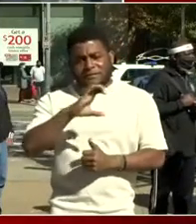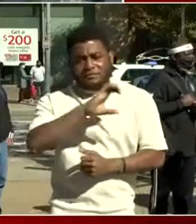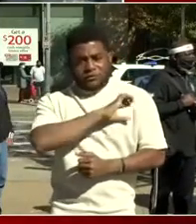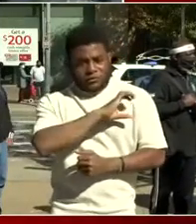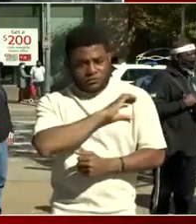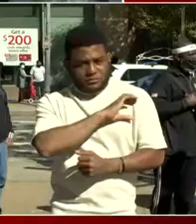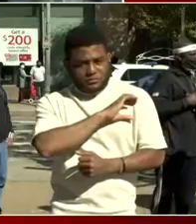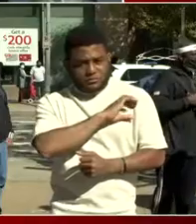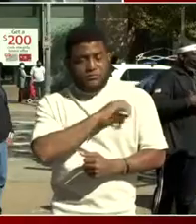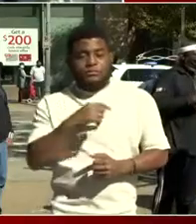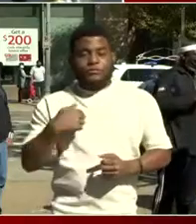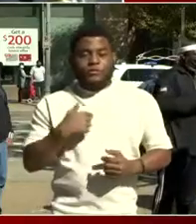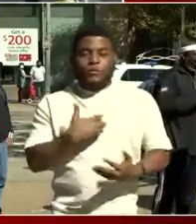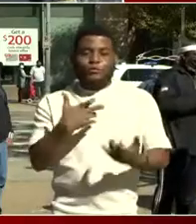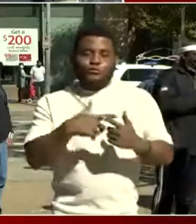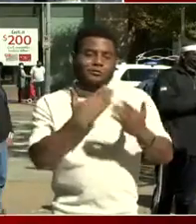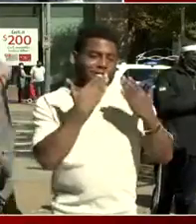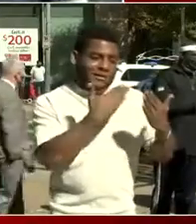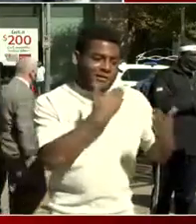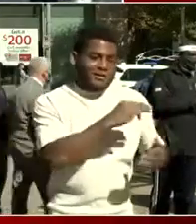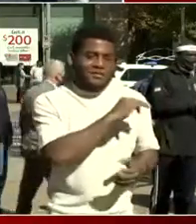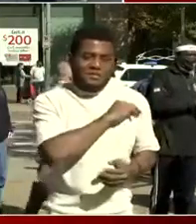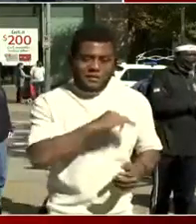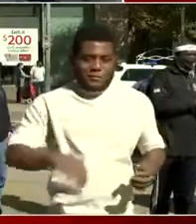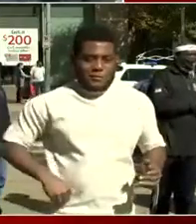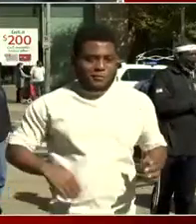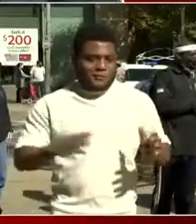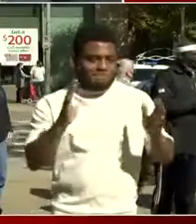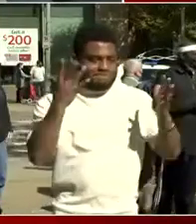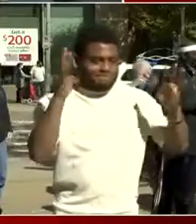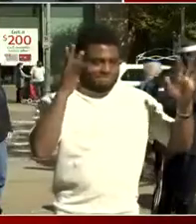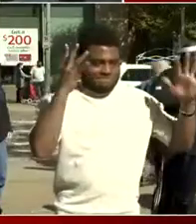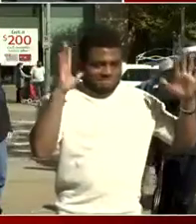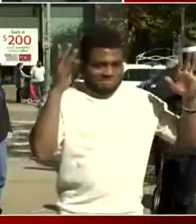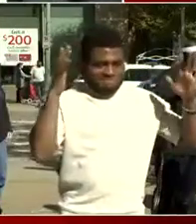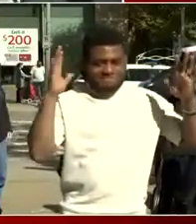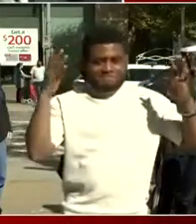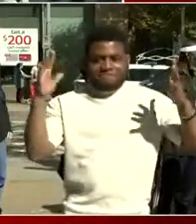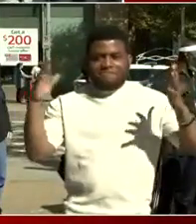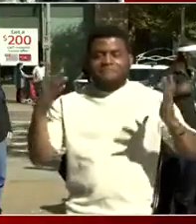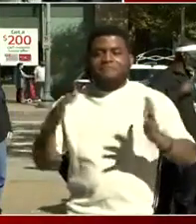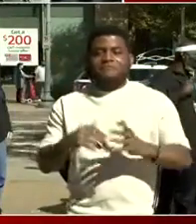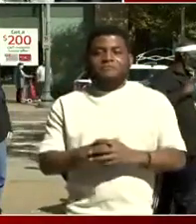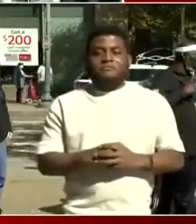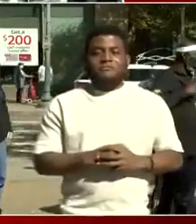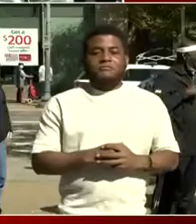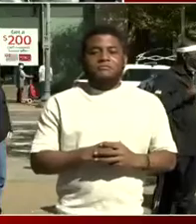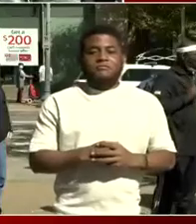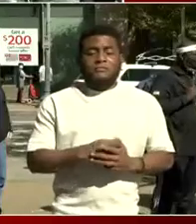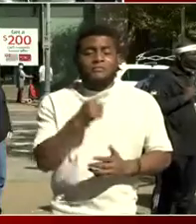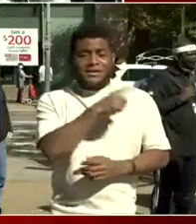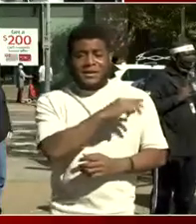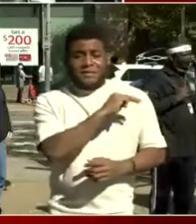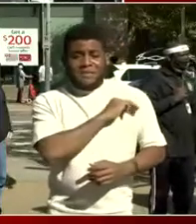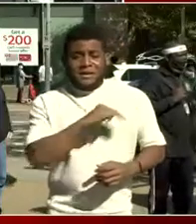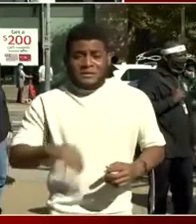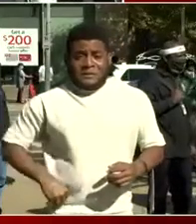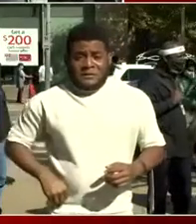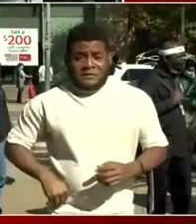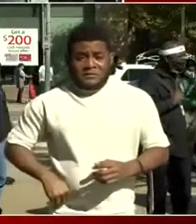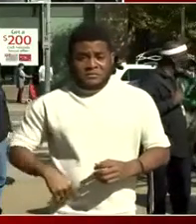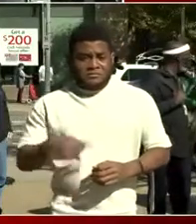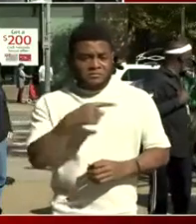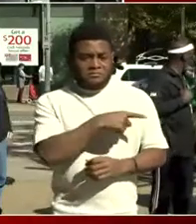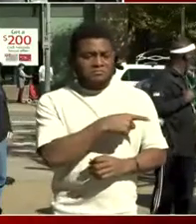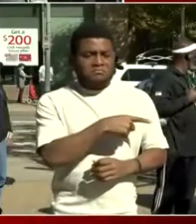Bowser. Let's give her a round of applause. And I'll tell you why in a second. This mayor is not a mayor who observes public